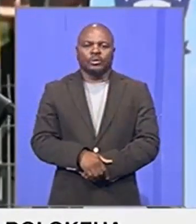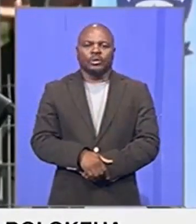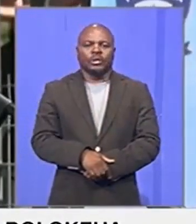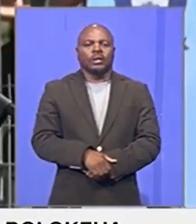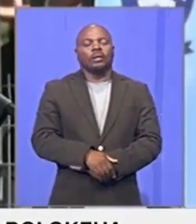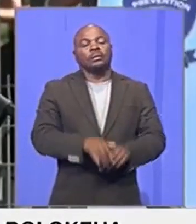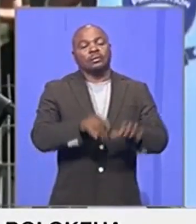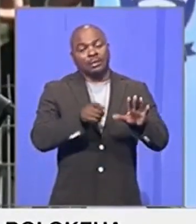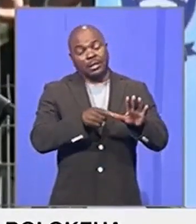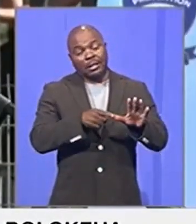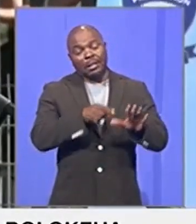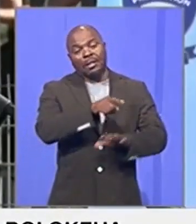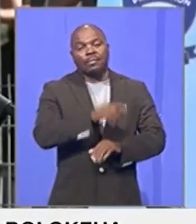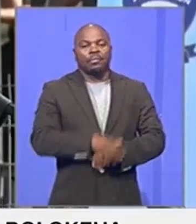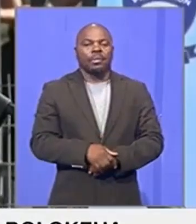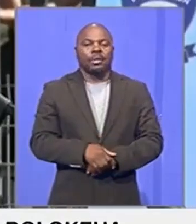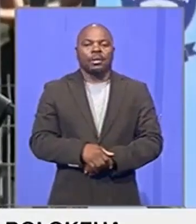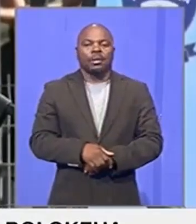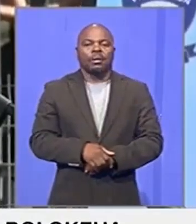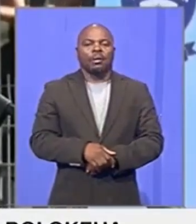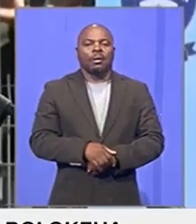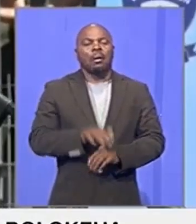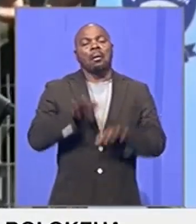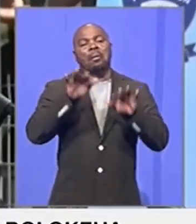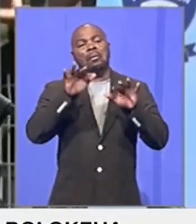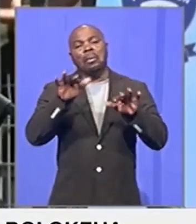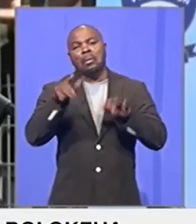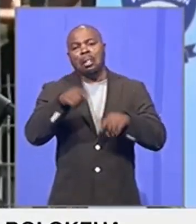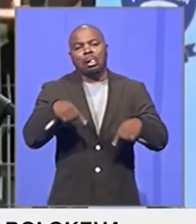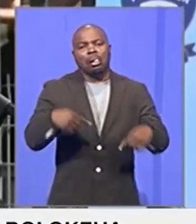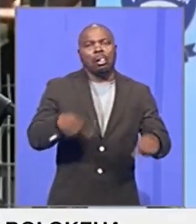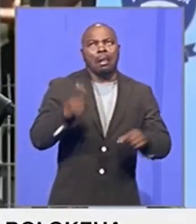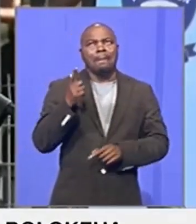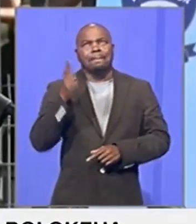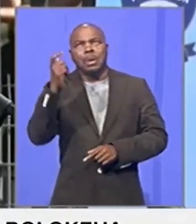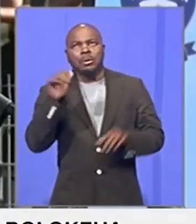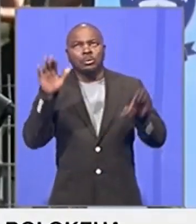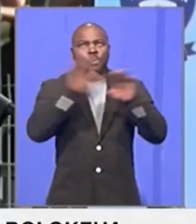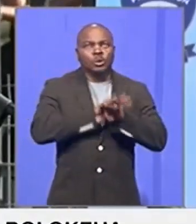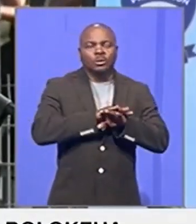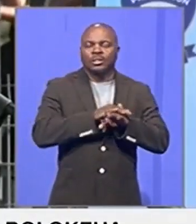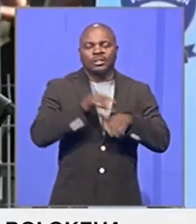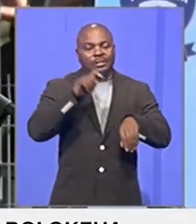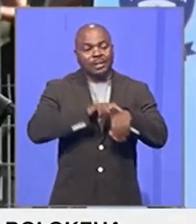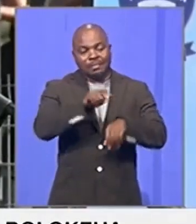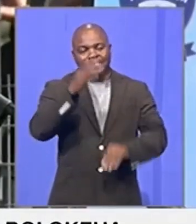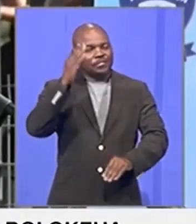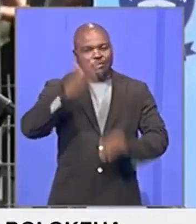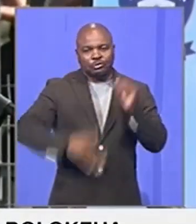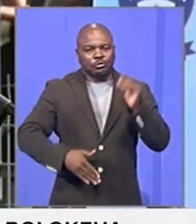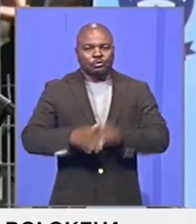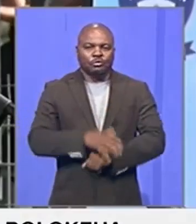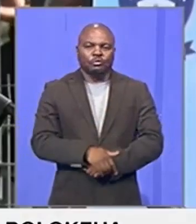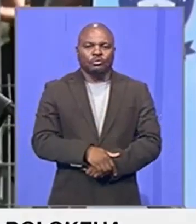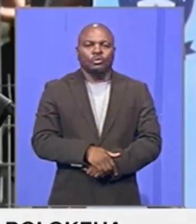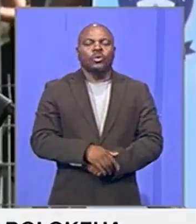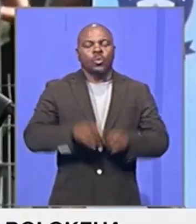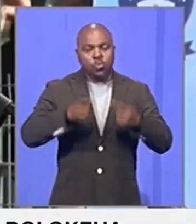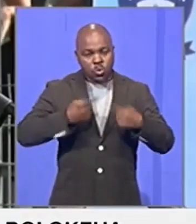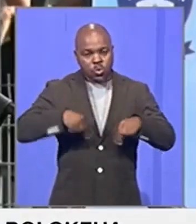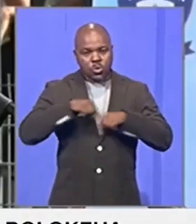are the days where our people are scared of gunshots at night. Those days are gone. We